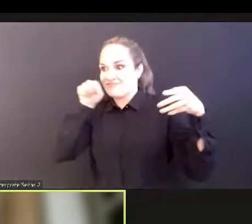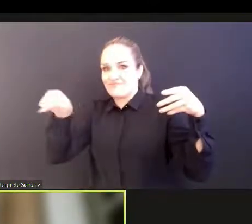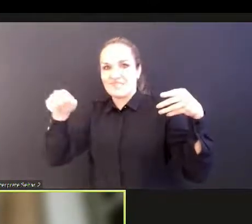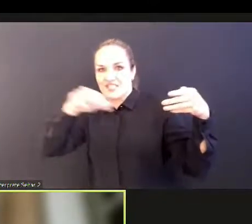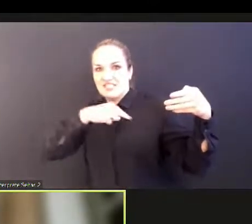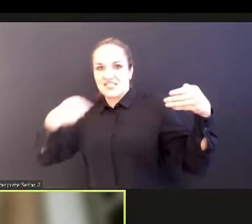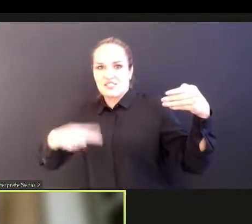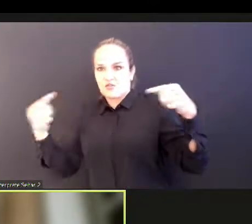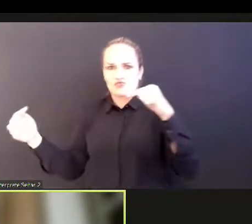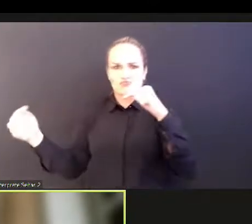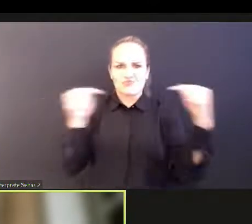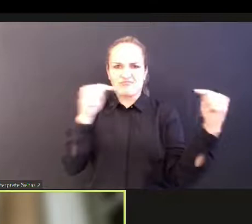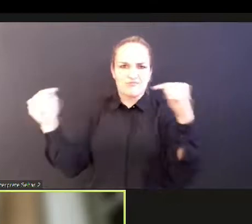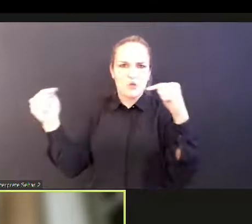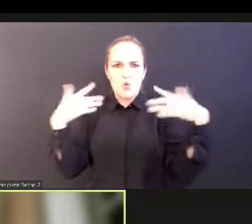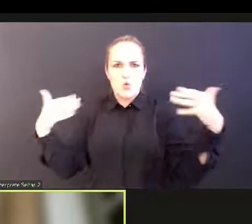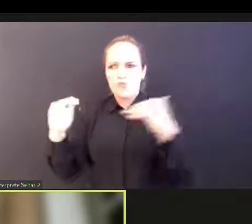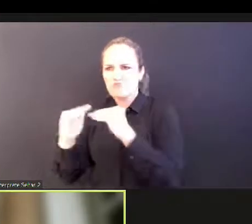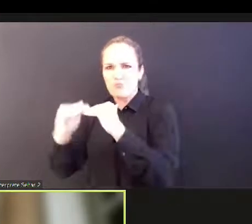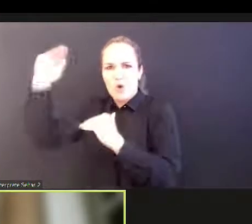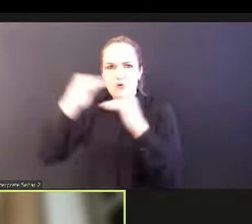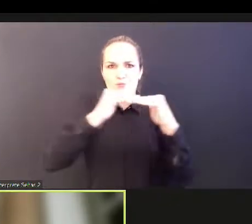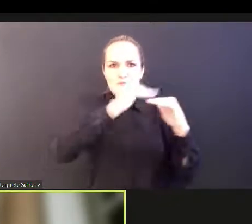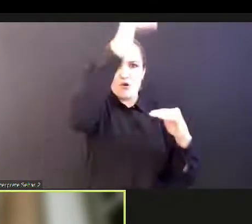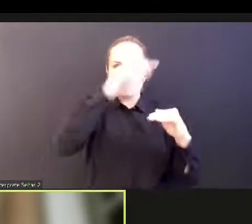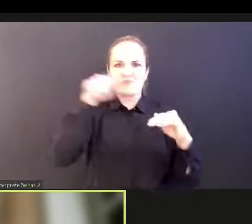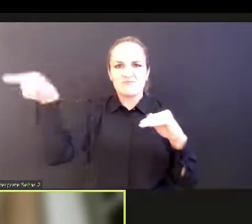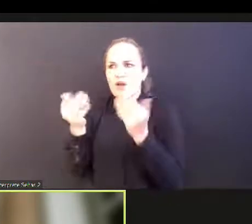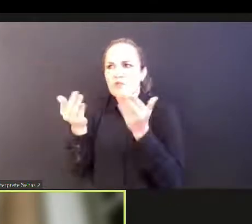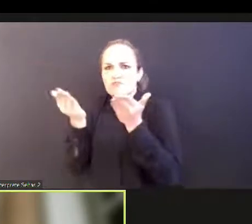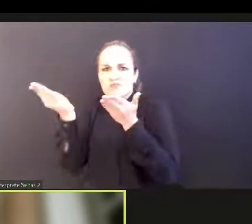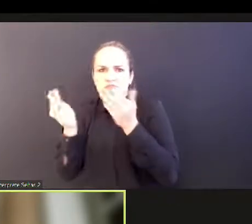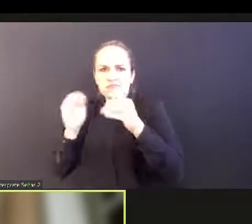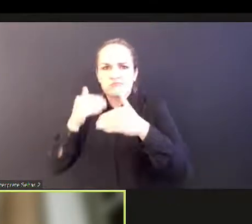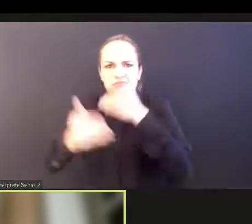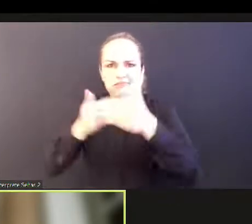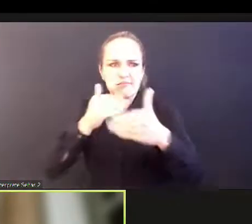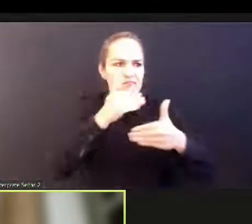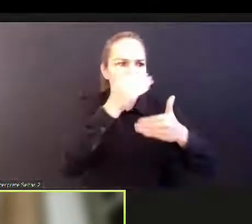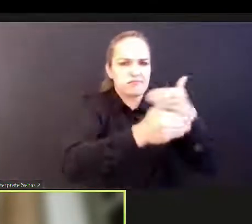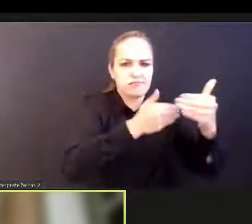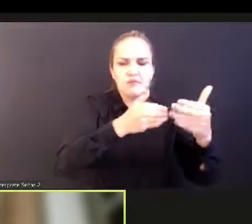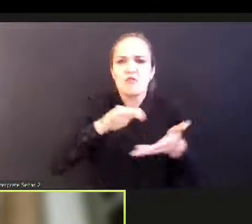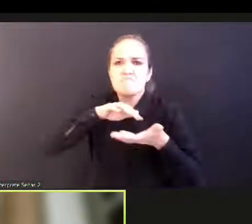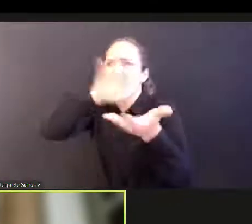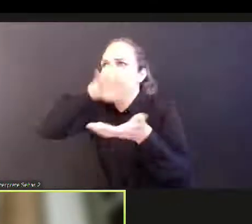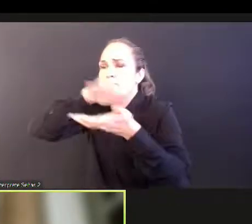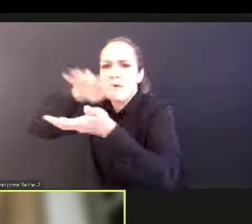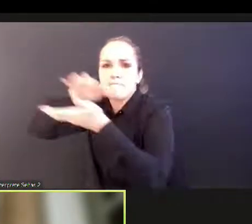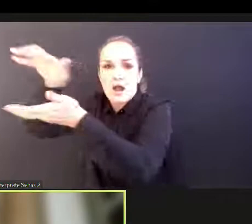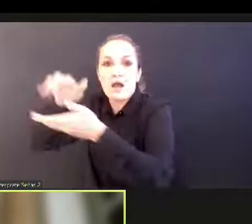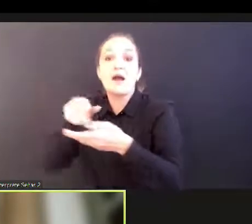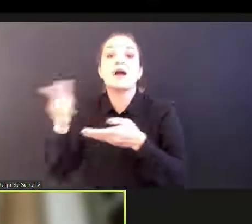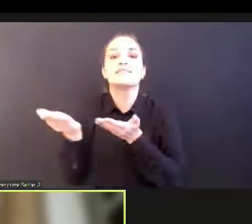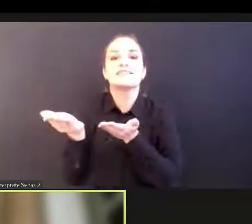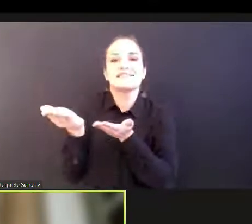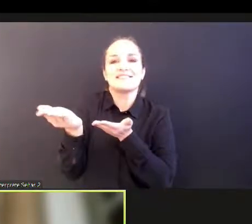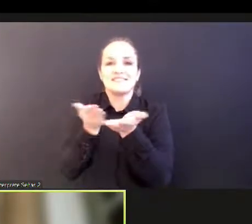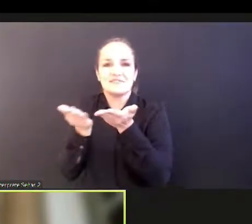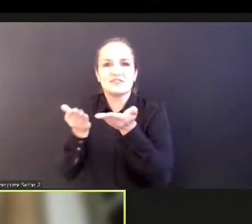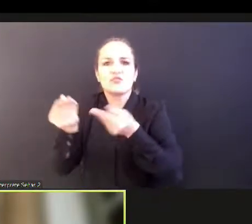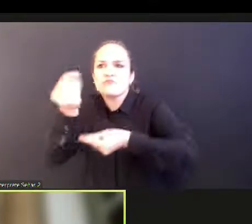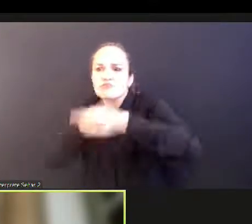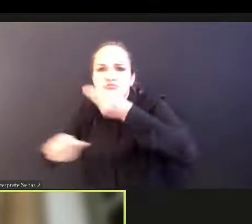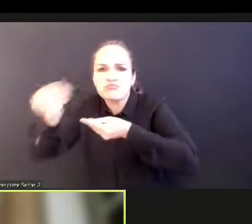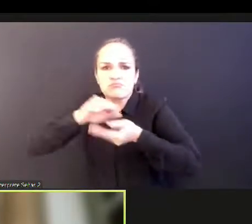piggybacking on the growth in e-commerce and its manufacturing trade. So that's a very interesting sort of space, because China is different,